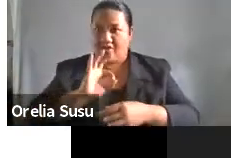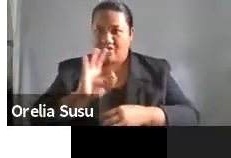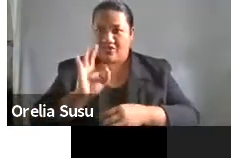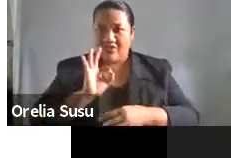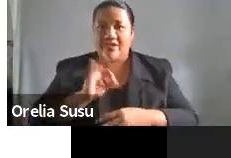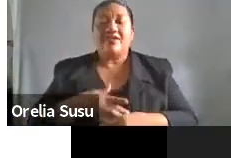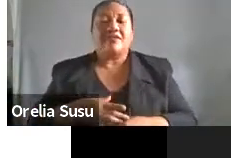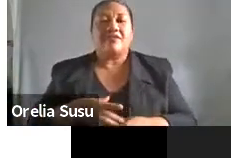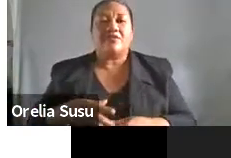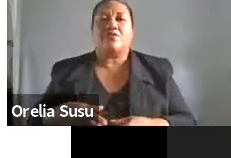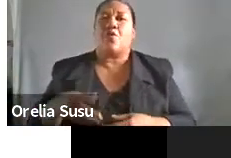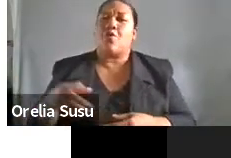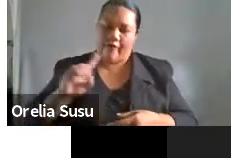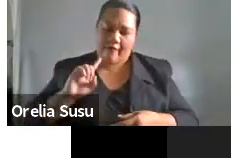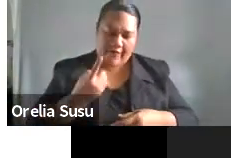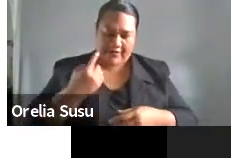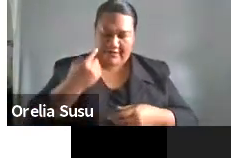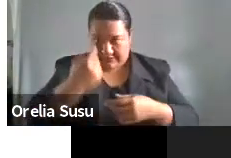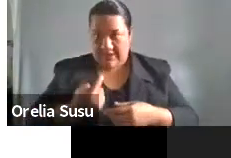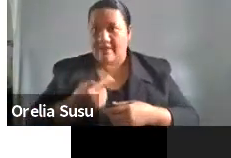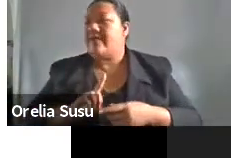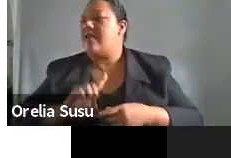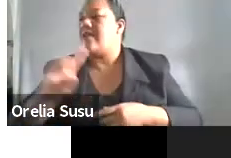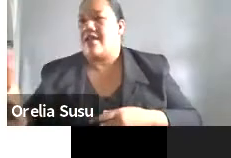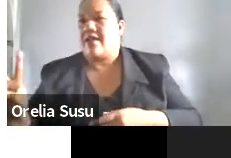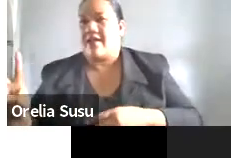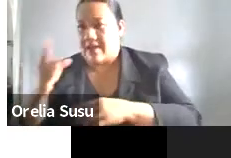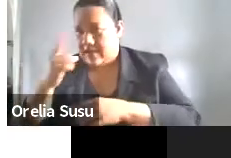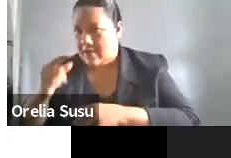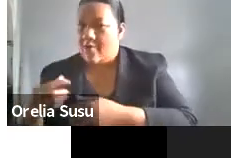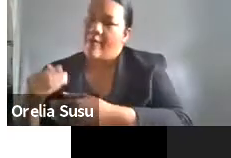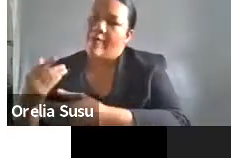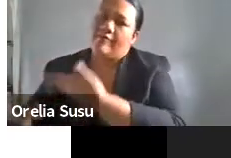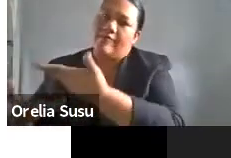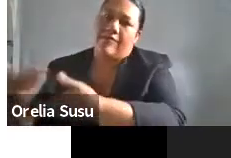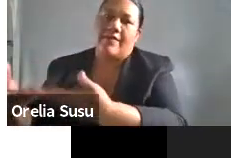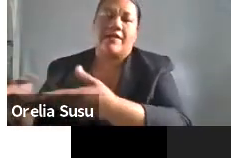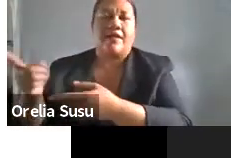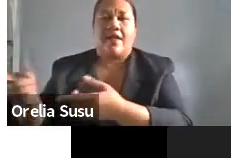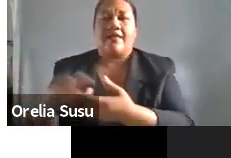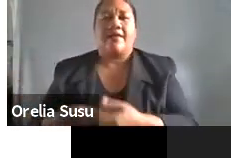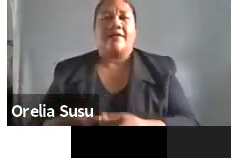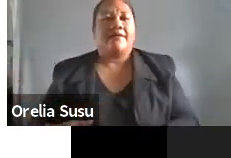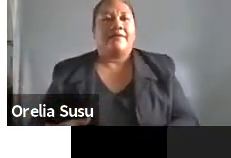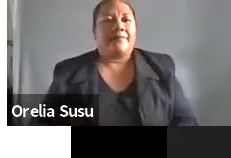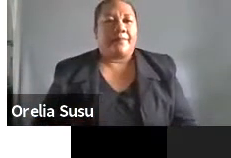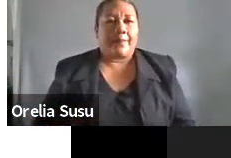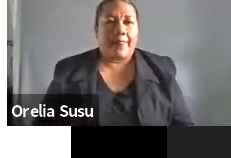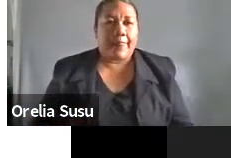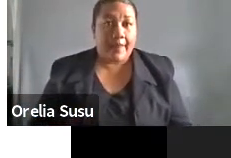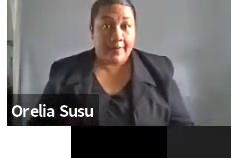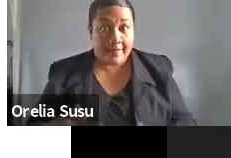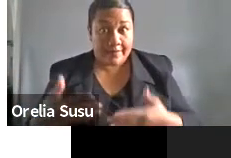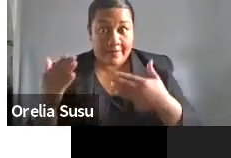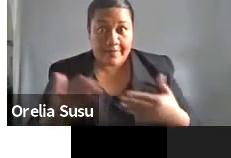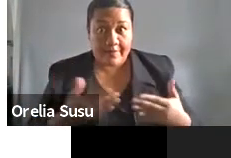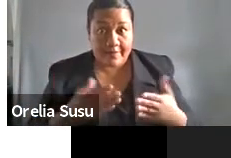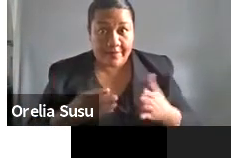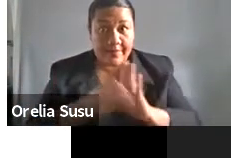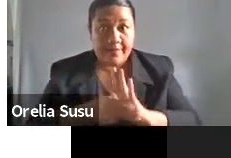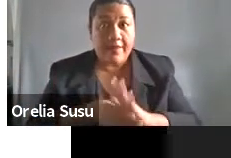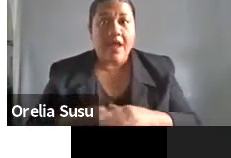be sharing with the group. So I will not talk more on that, but you will hear from us in the next couple of minutes about how do we